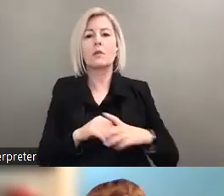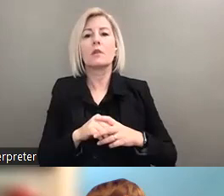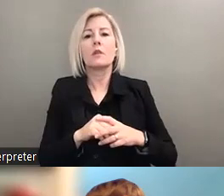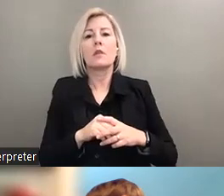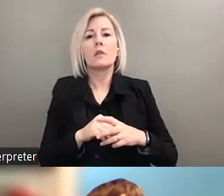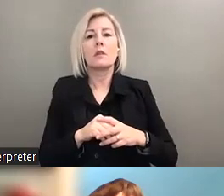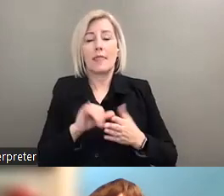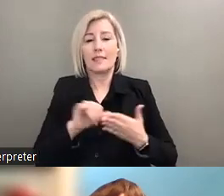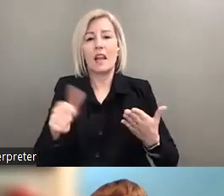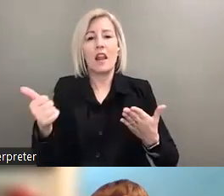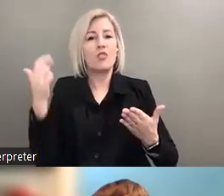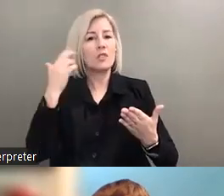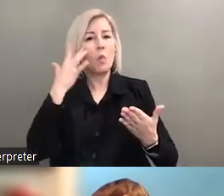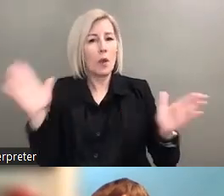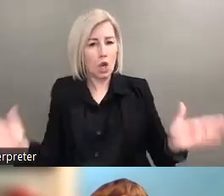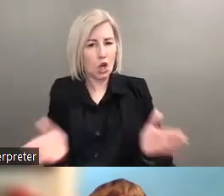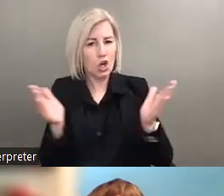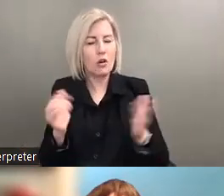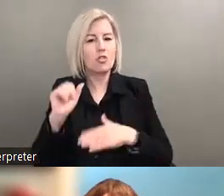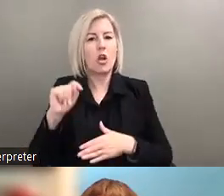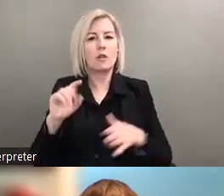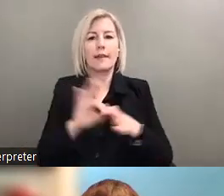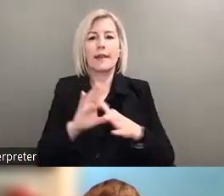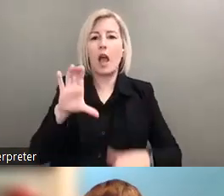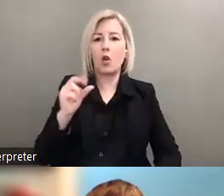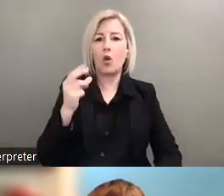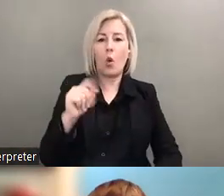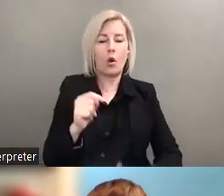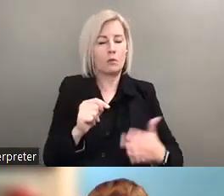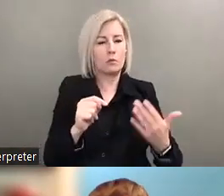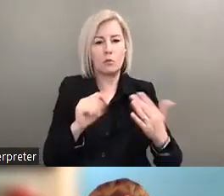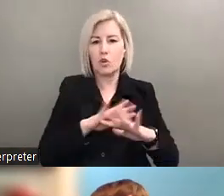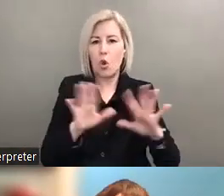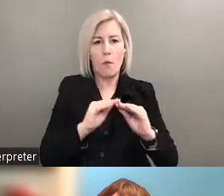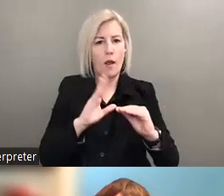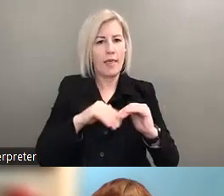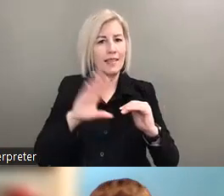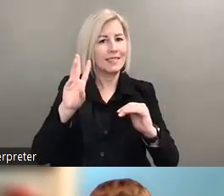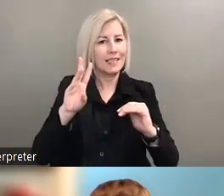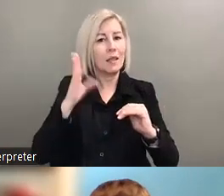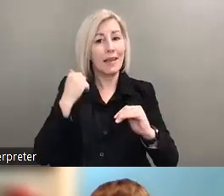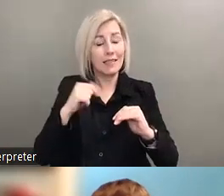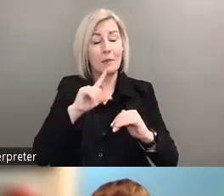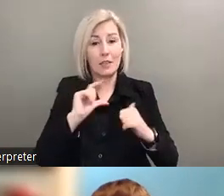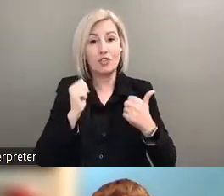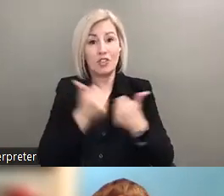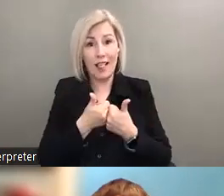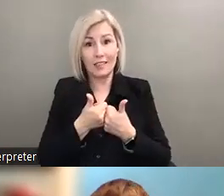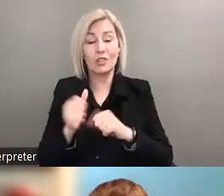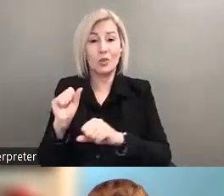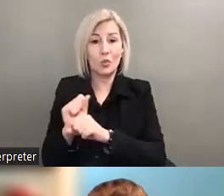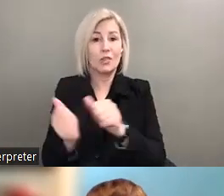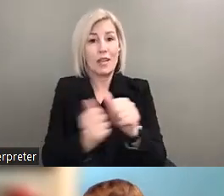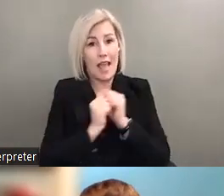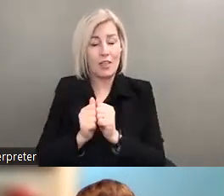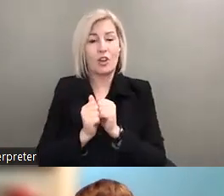another reason why we encourage ArtsCONNECT cohorts of no more than 6 presenters, since it can be really challenging to collaborate in numbers